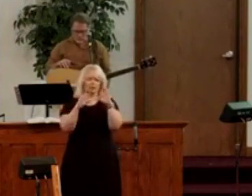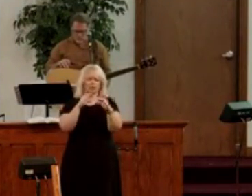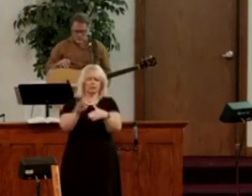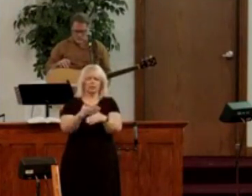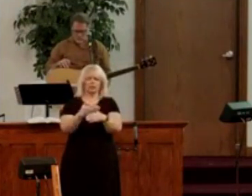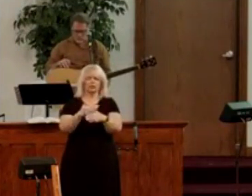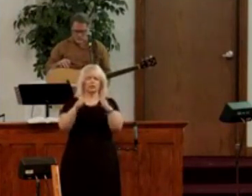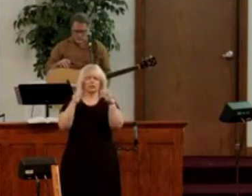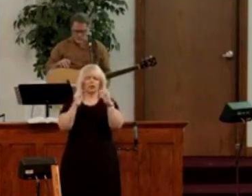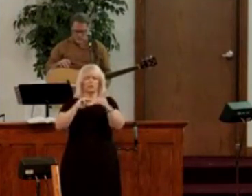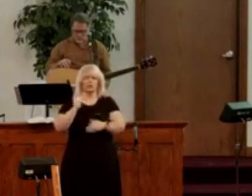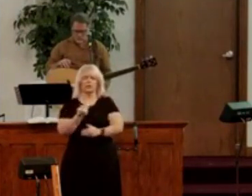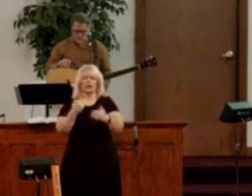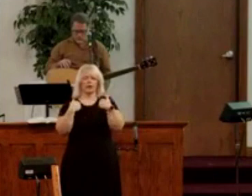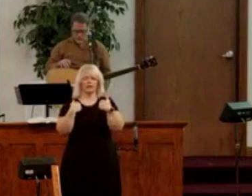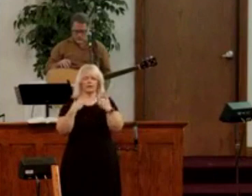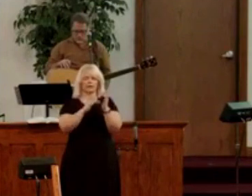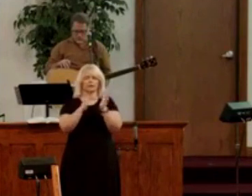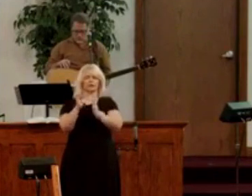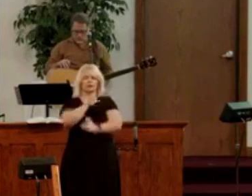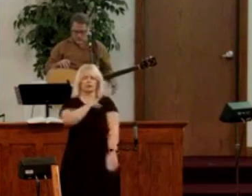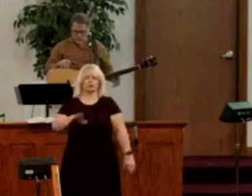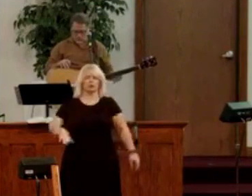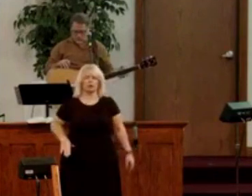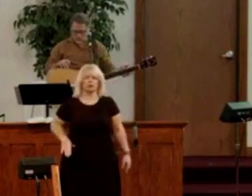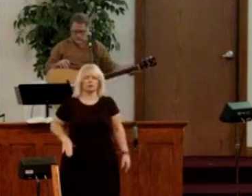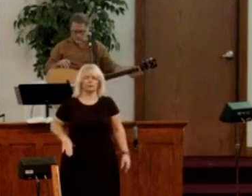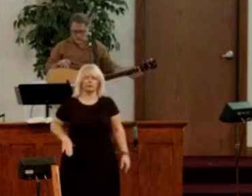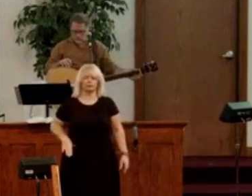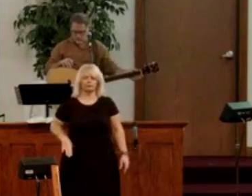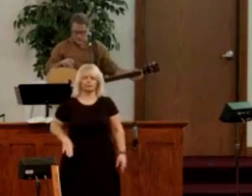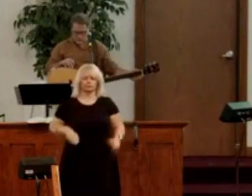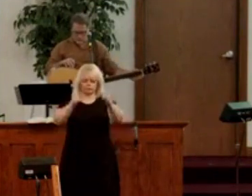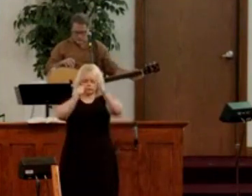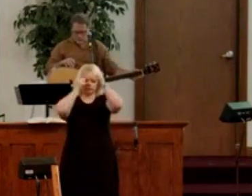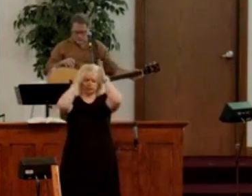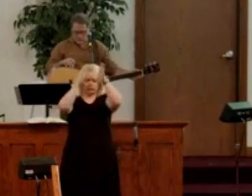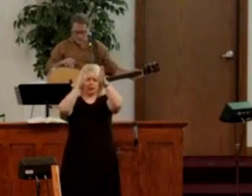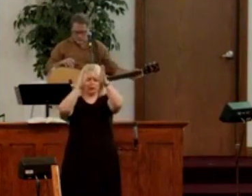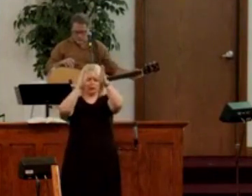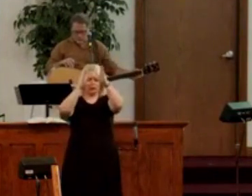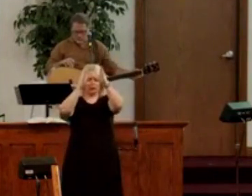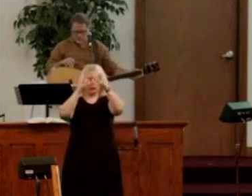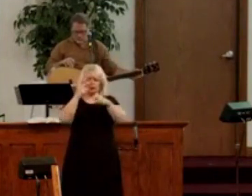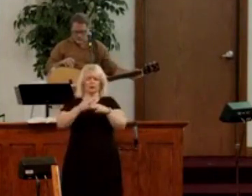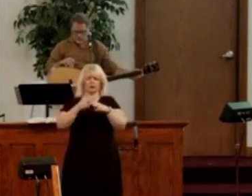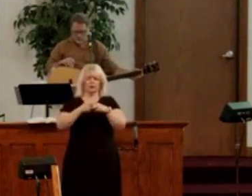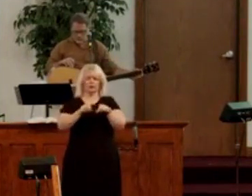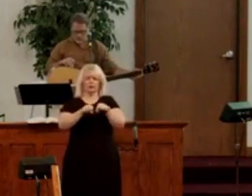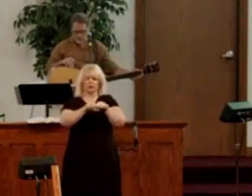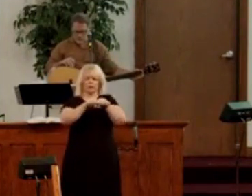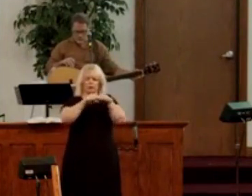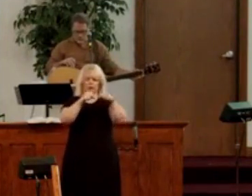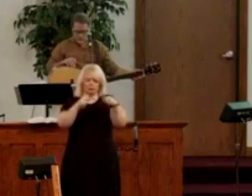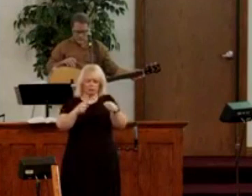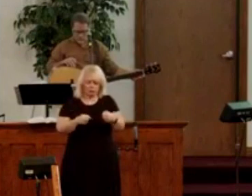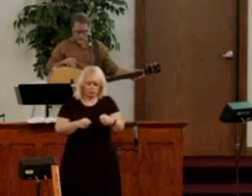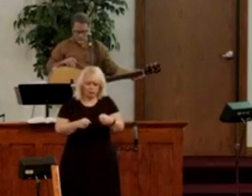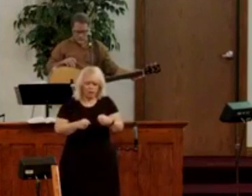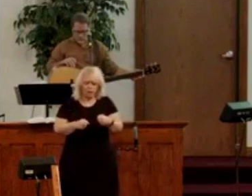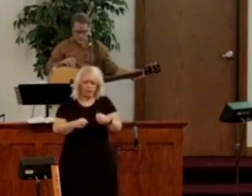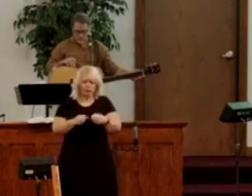share the hope that we have in Jesus Christ. Father, in a broken and